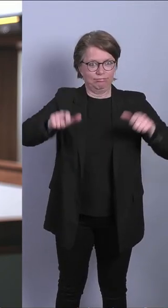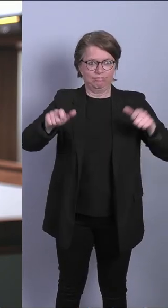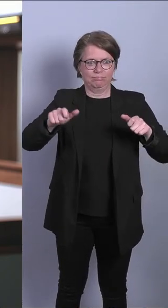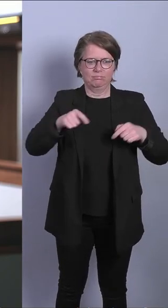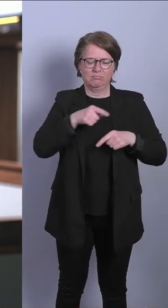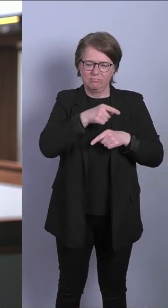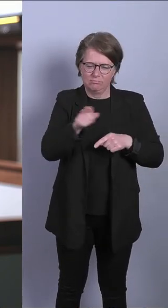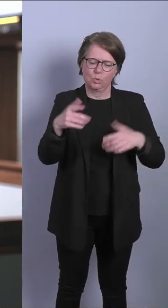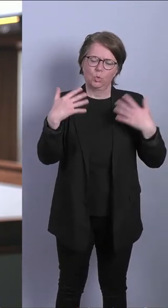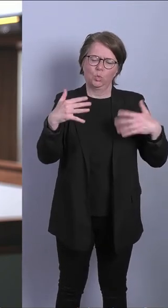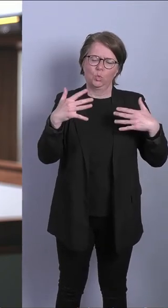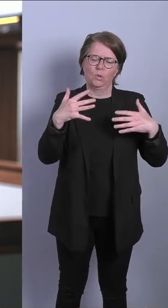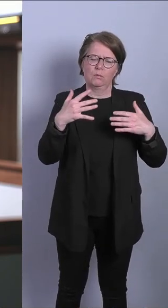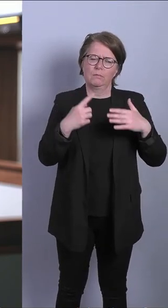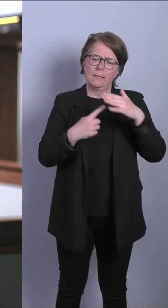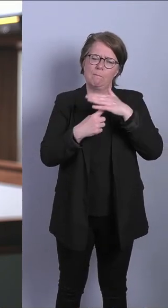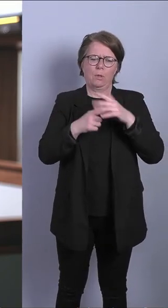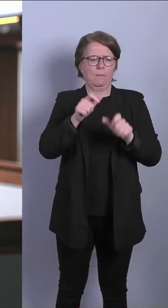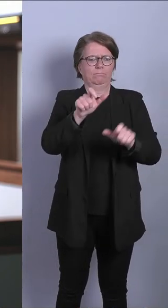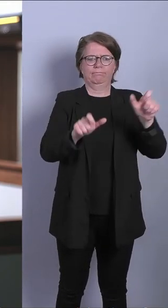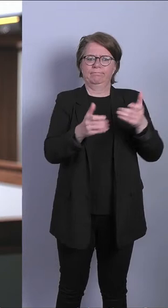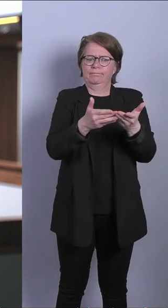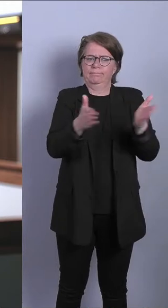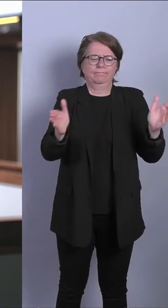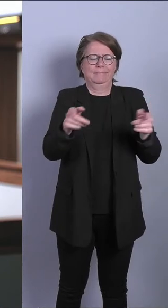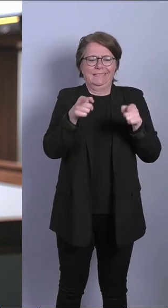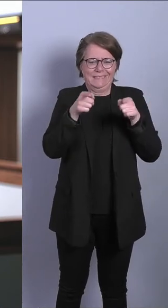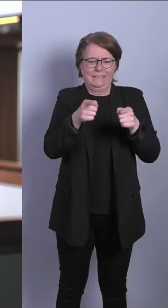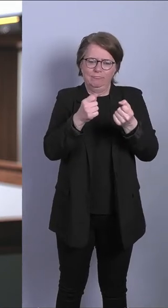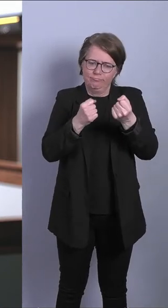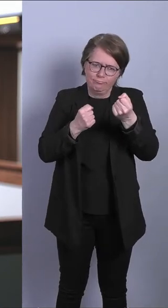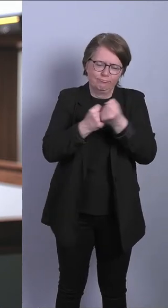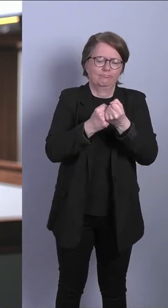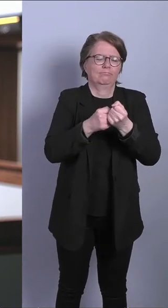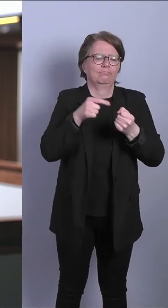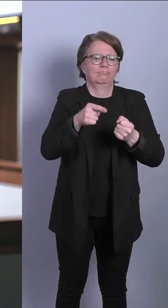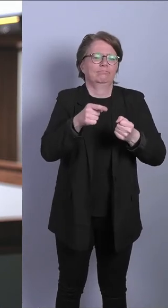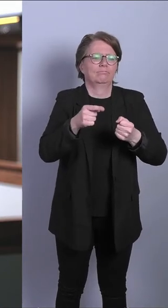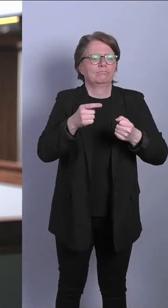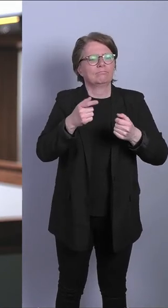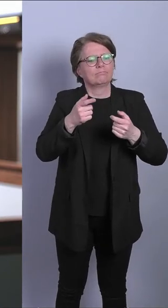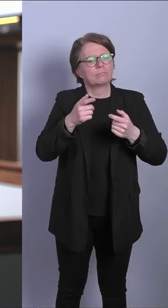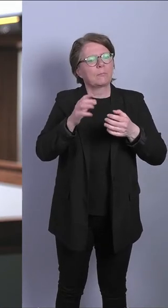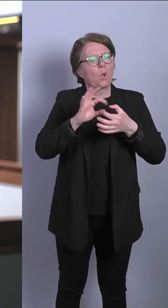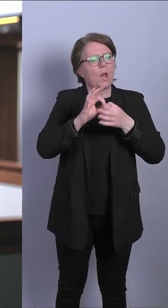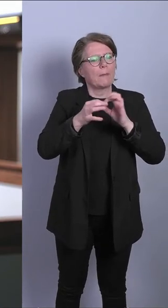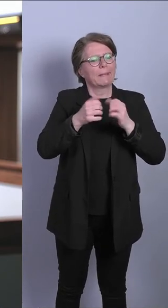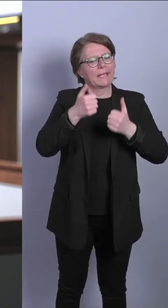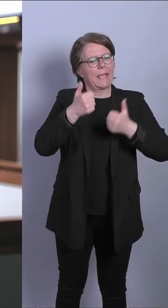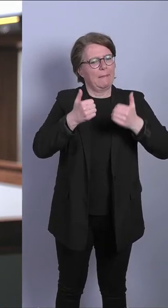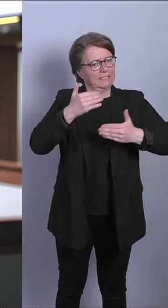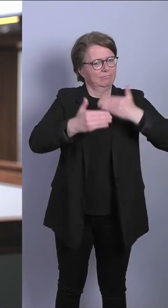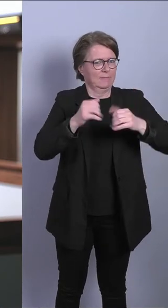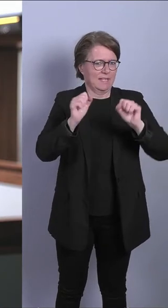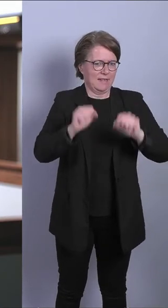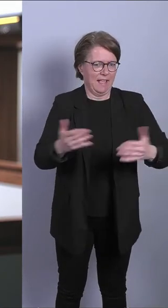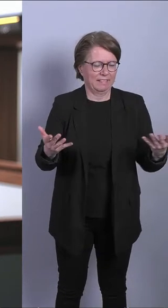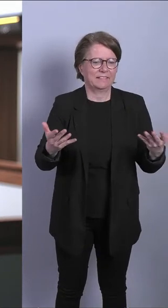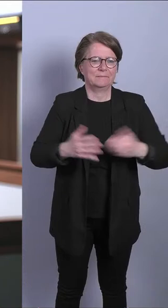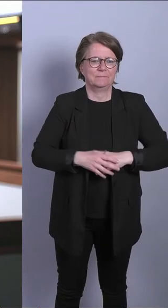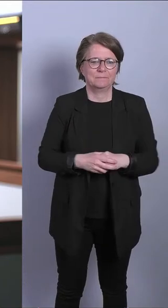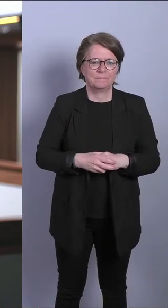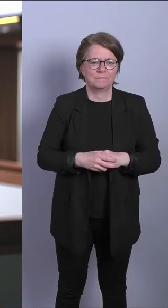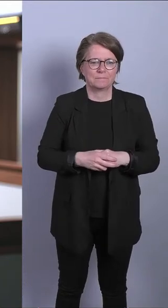Olympics World Games 2023 in Berlin possible in the first place. With your commitment, you're not